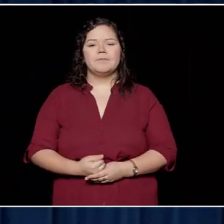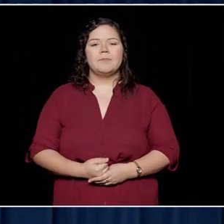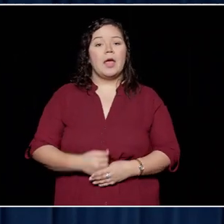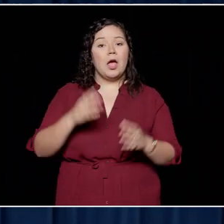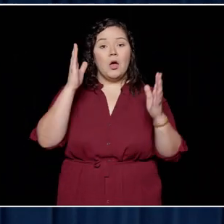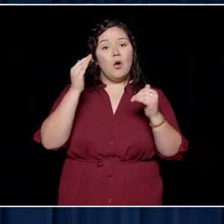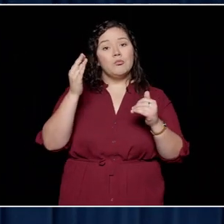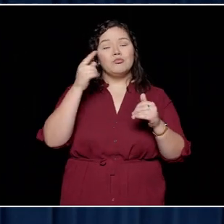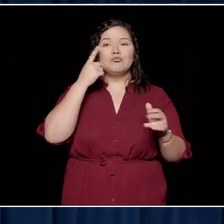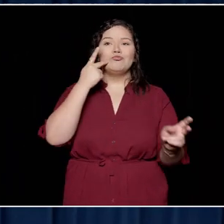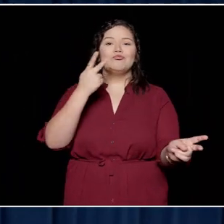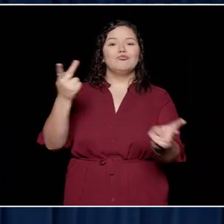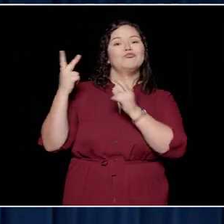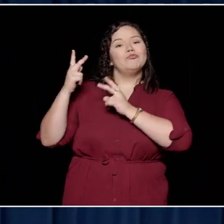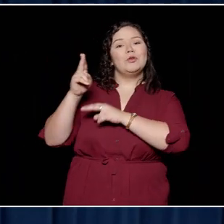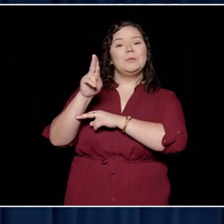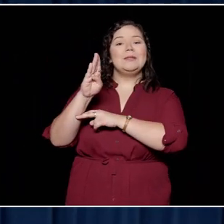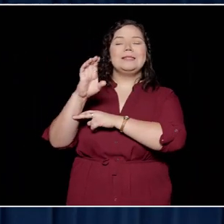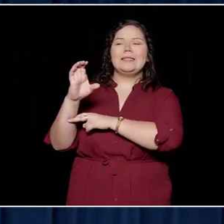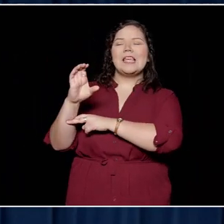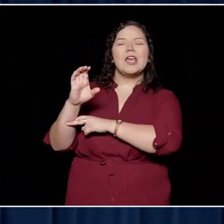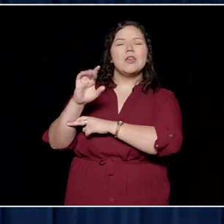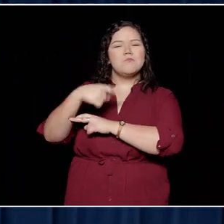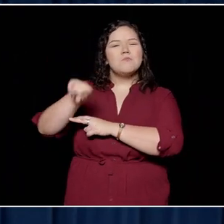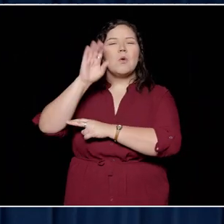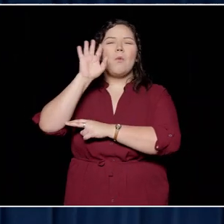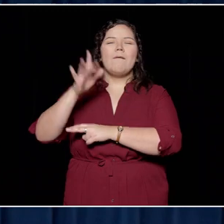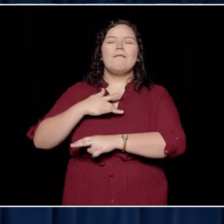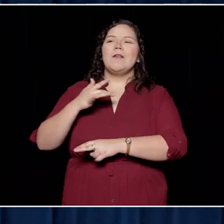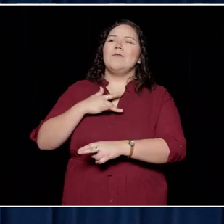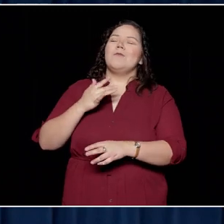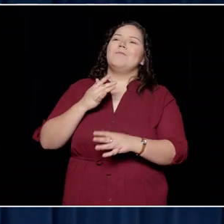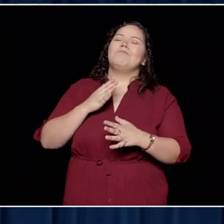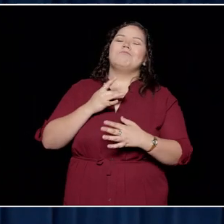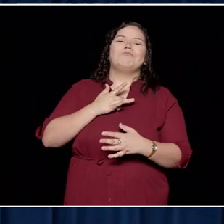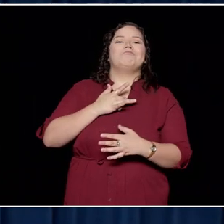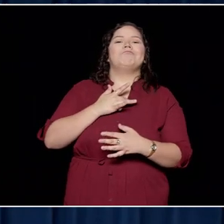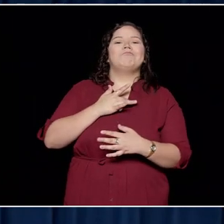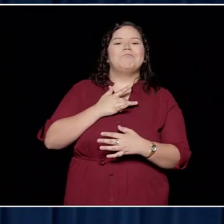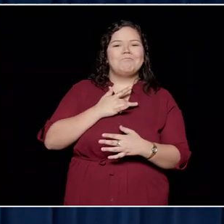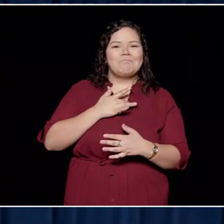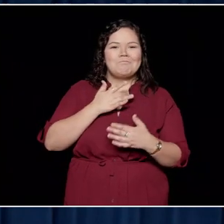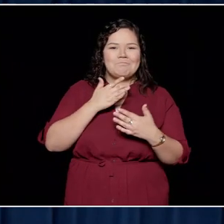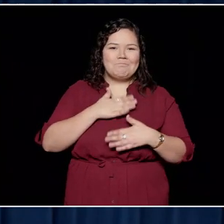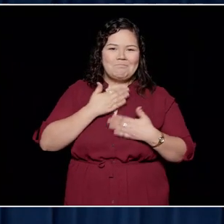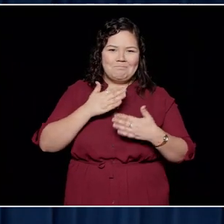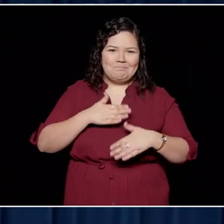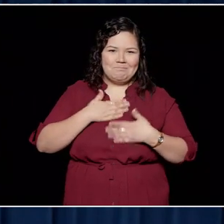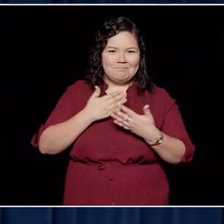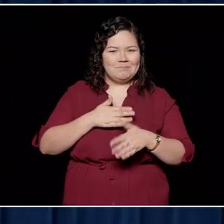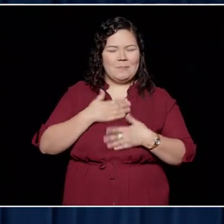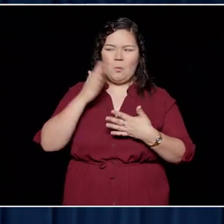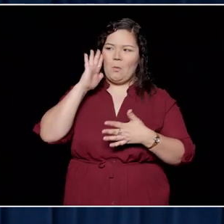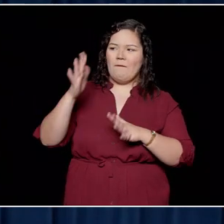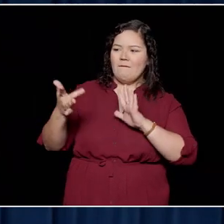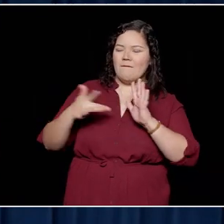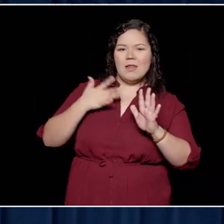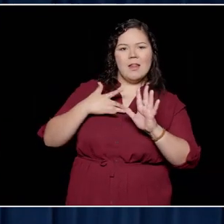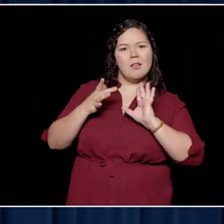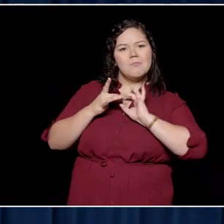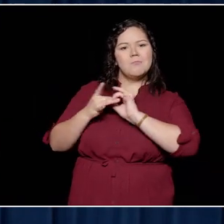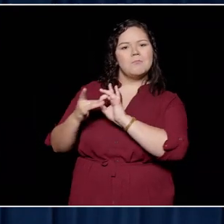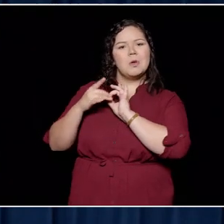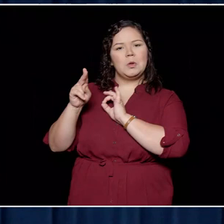your time at UBC, that you will do so with fondness, and that you will see UBC very